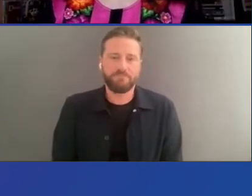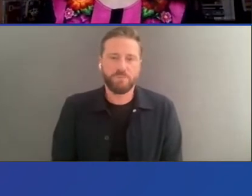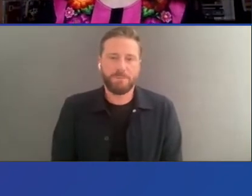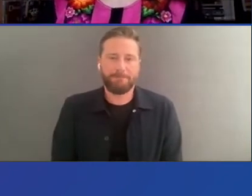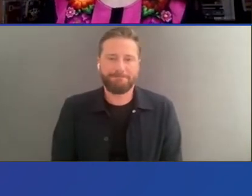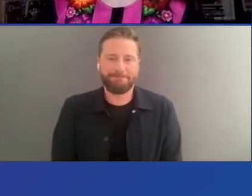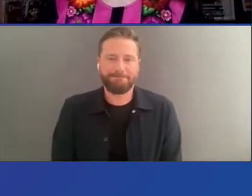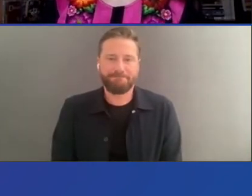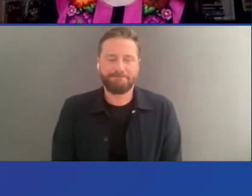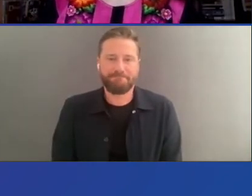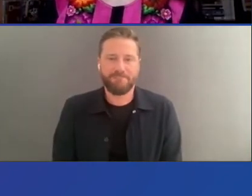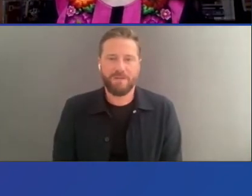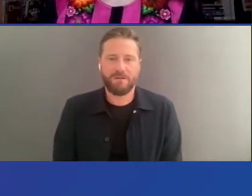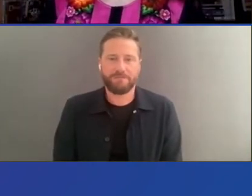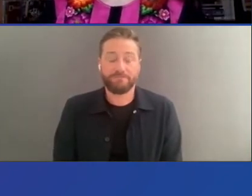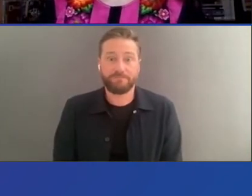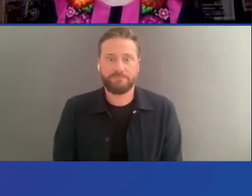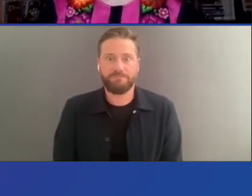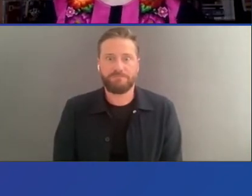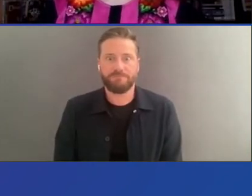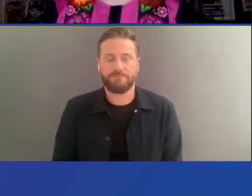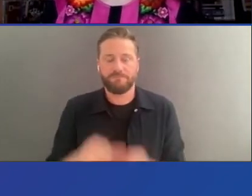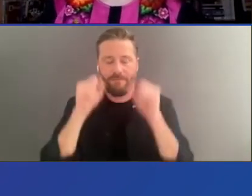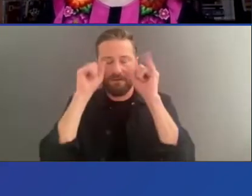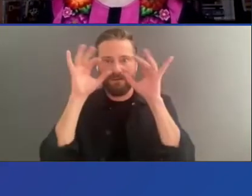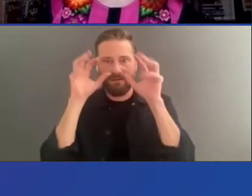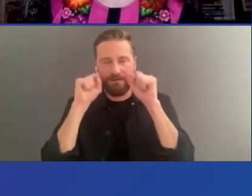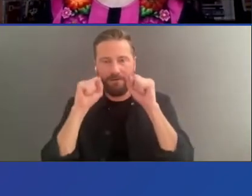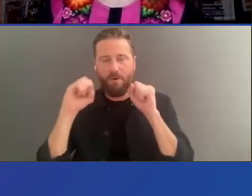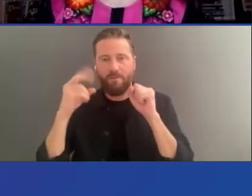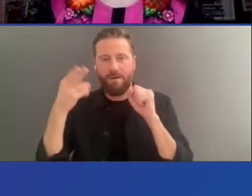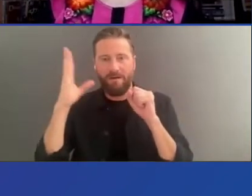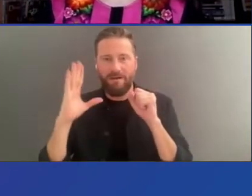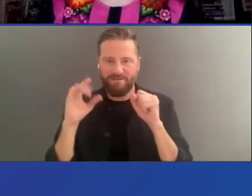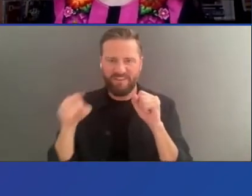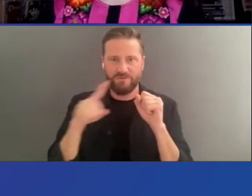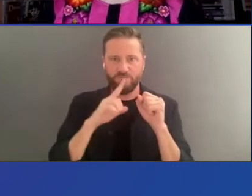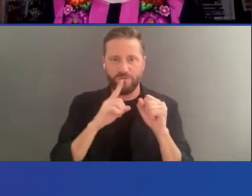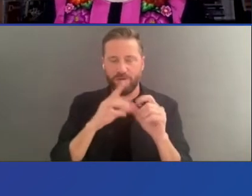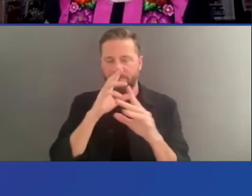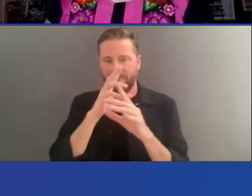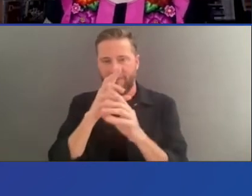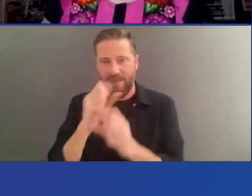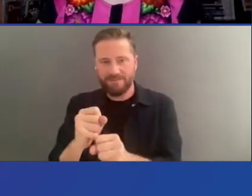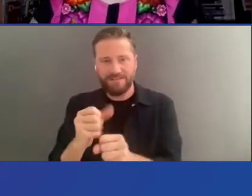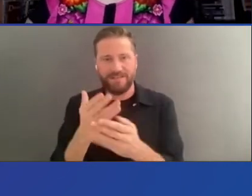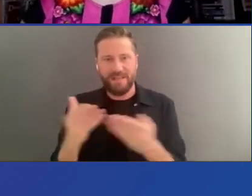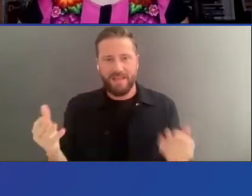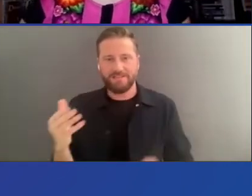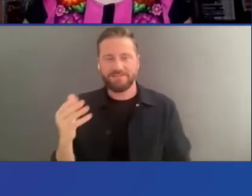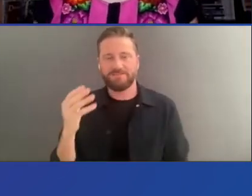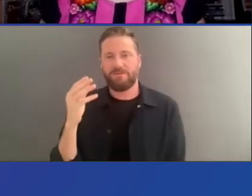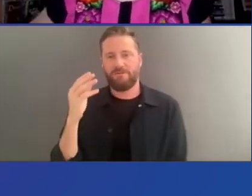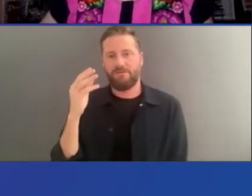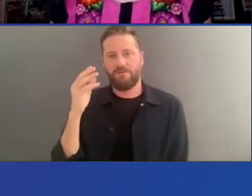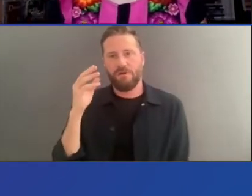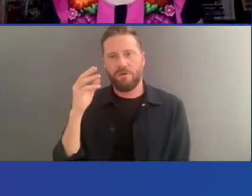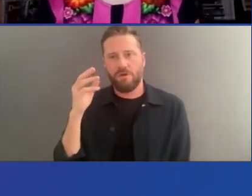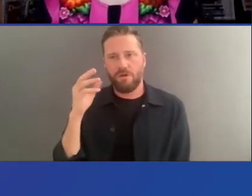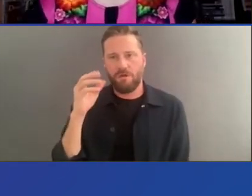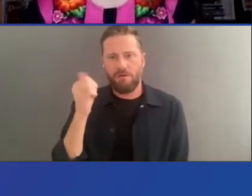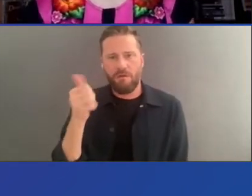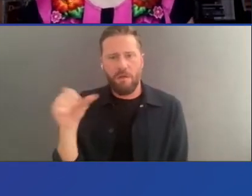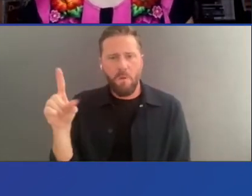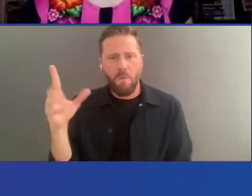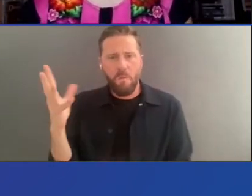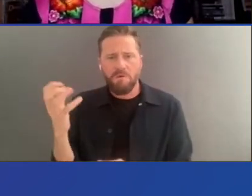Oh my God, this is such fascinating stuff. Let's see, does anyone else